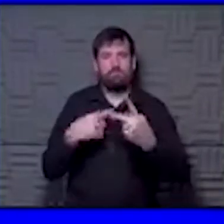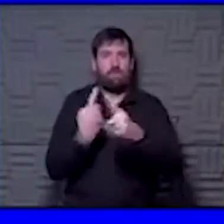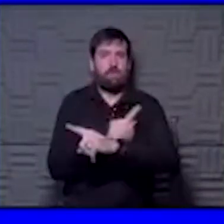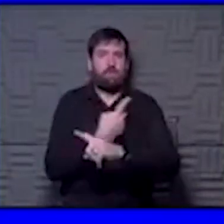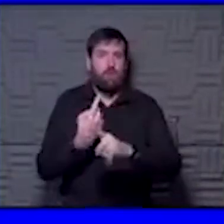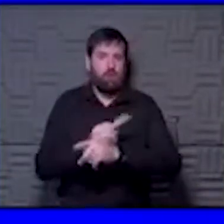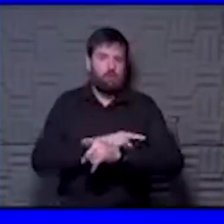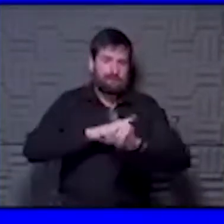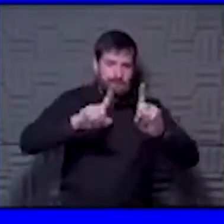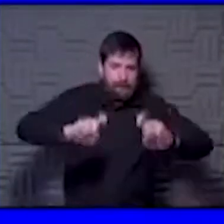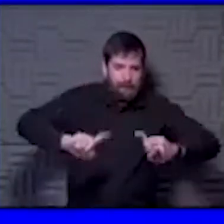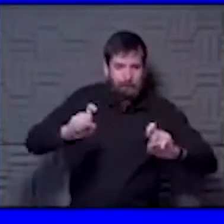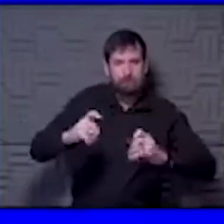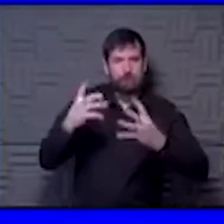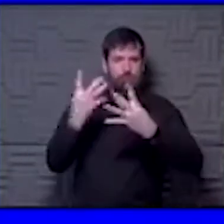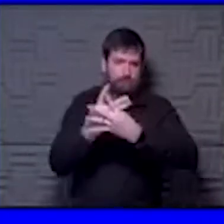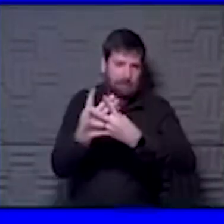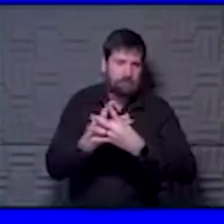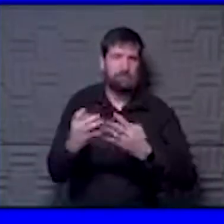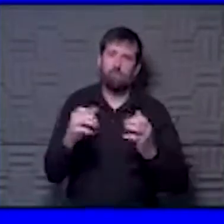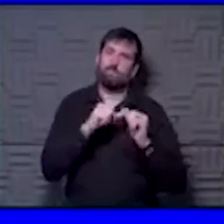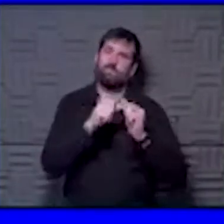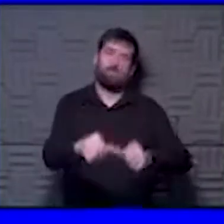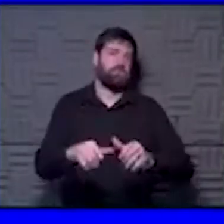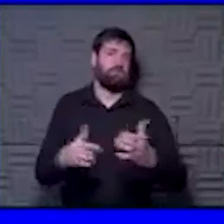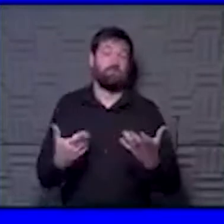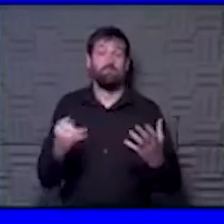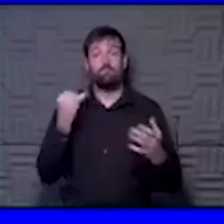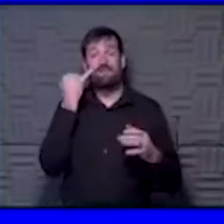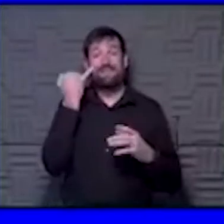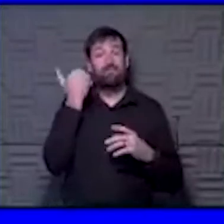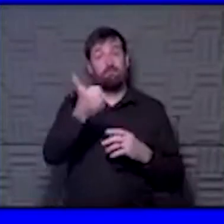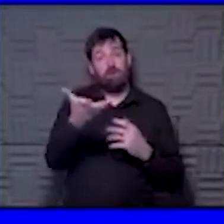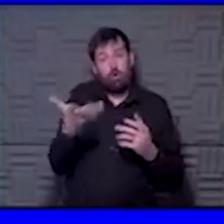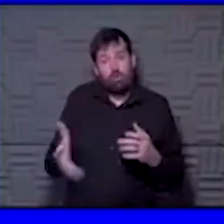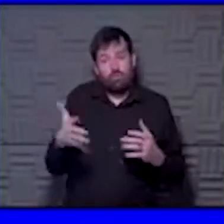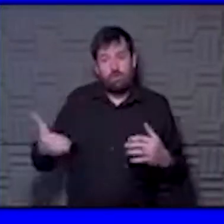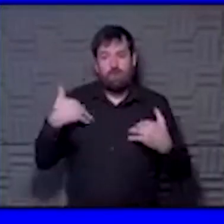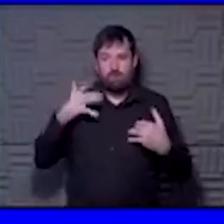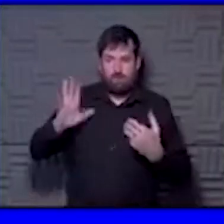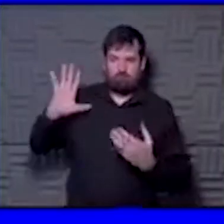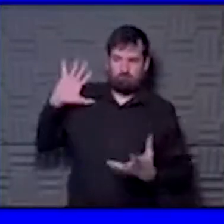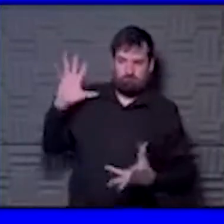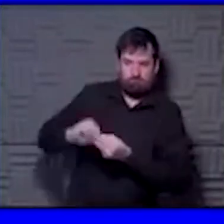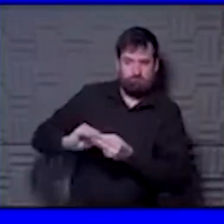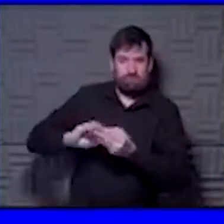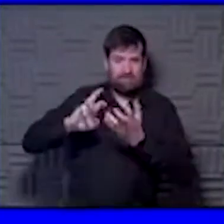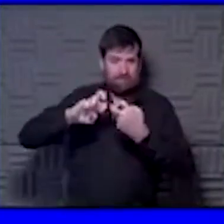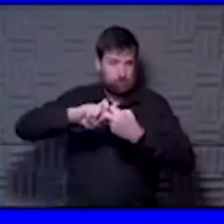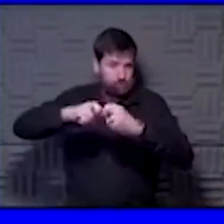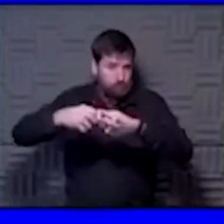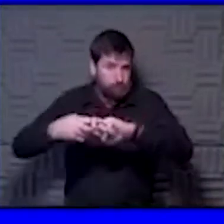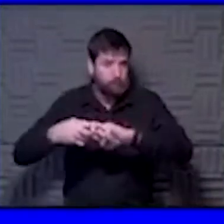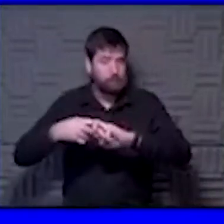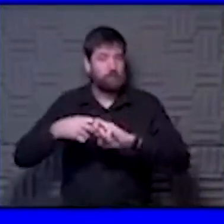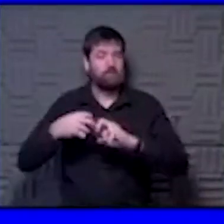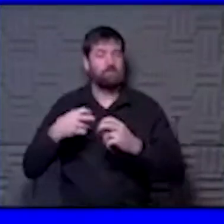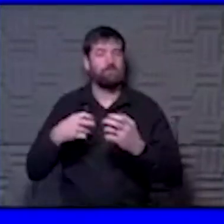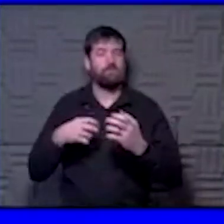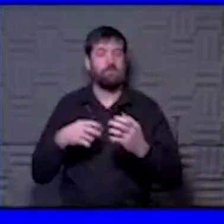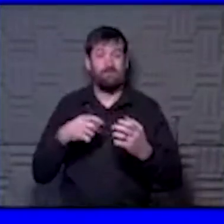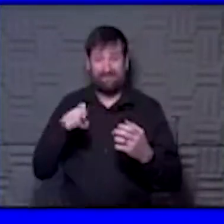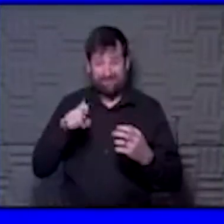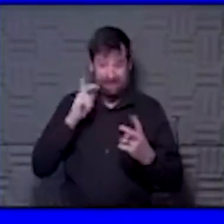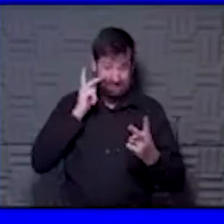exams, those screening exams, all that stuff. And certainly if you have acute issues that you identify and are at home and need to